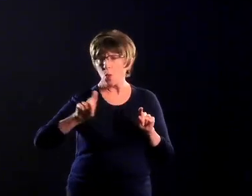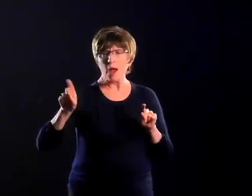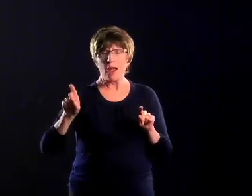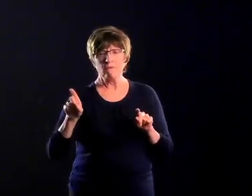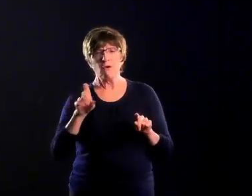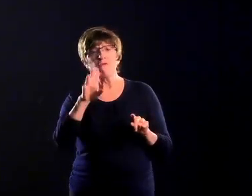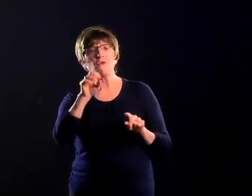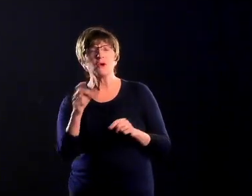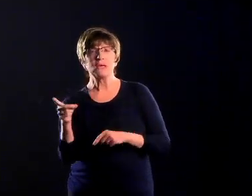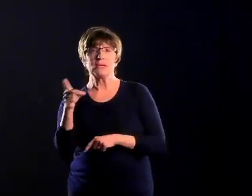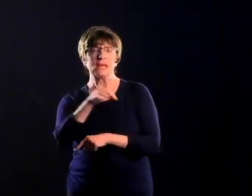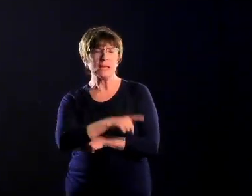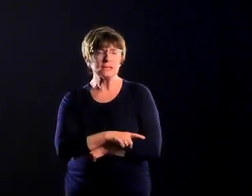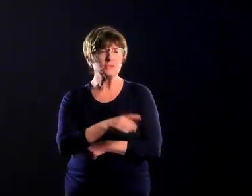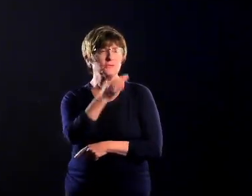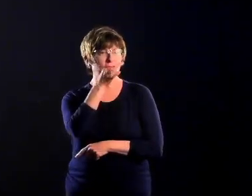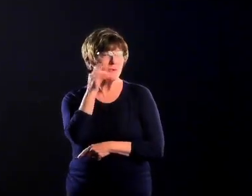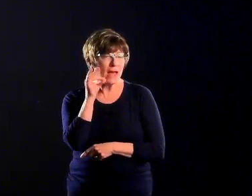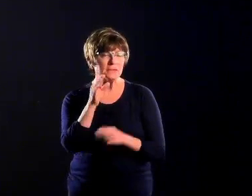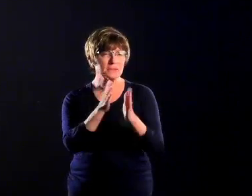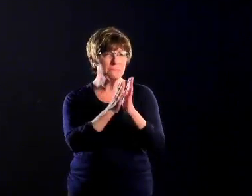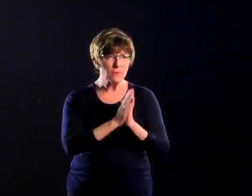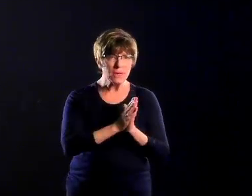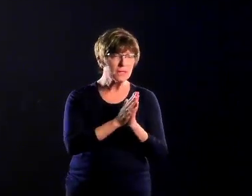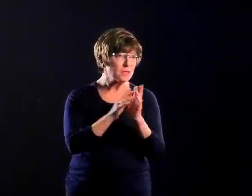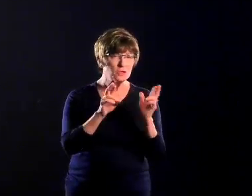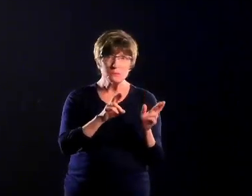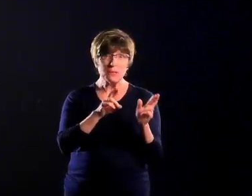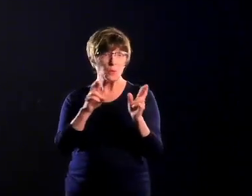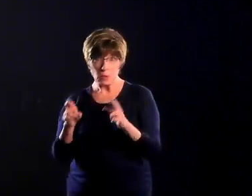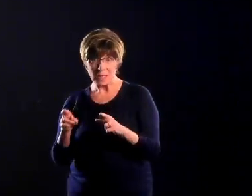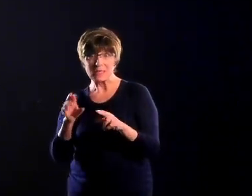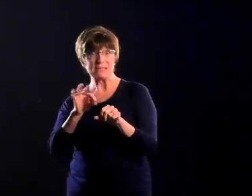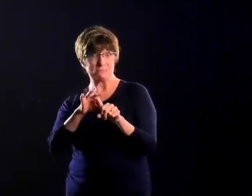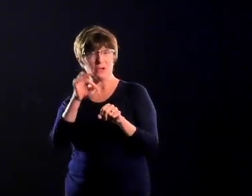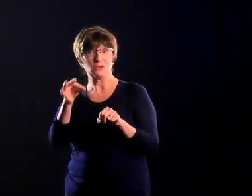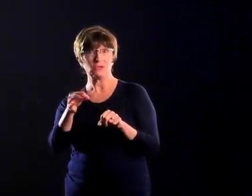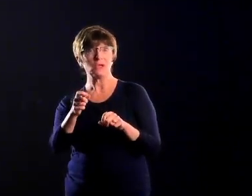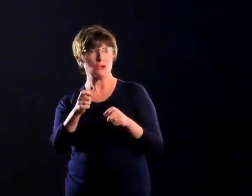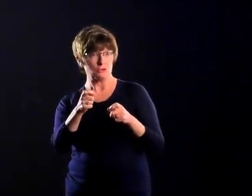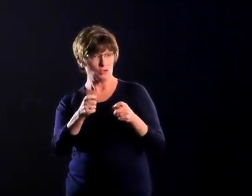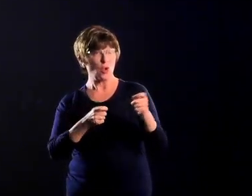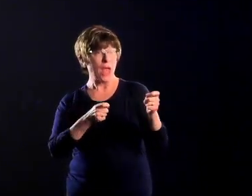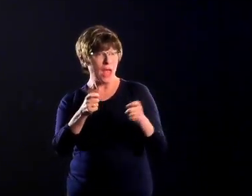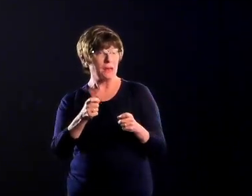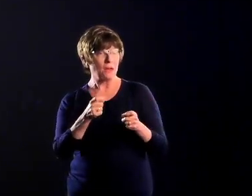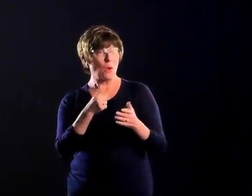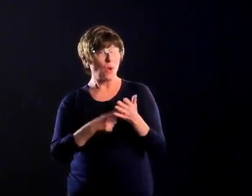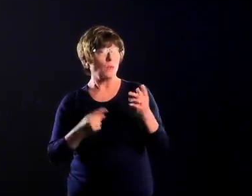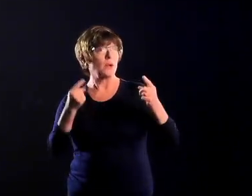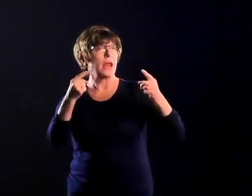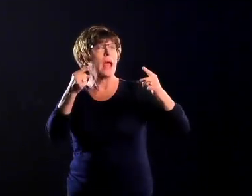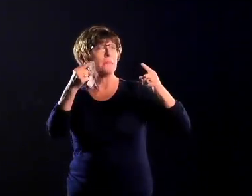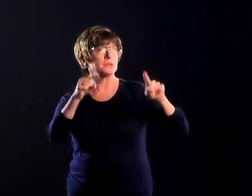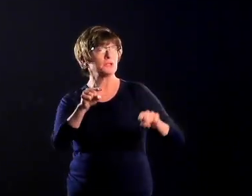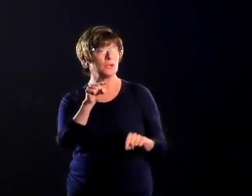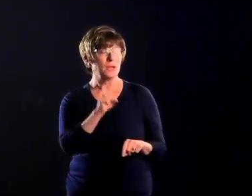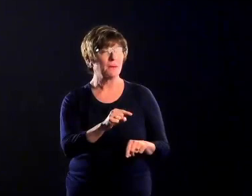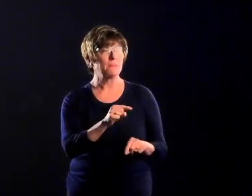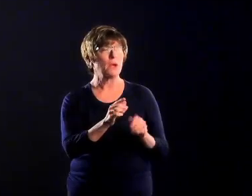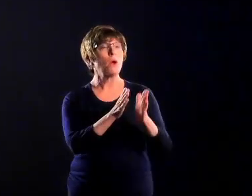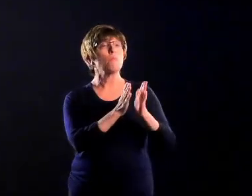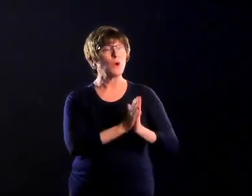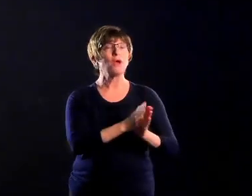and to pray so that he would be ready spiritually to handle what was going to come his way, prayer and